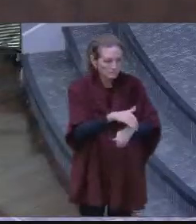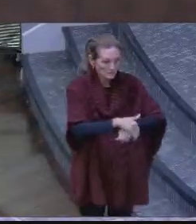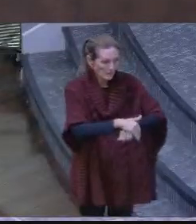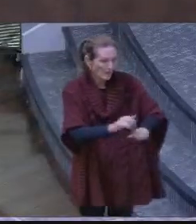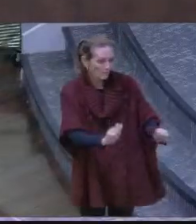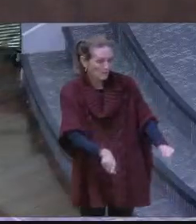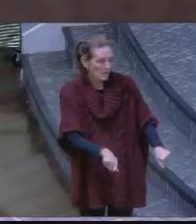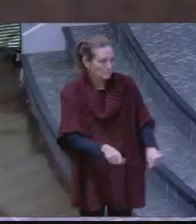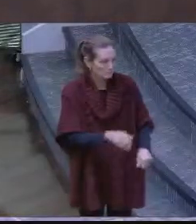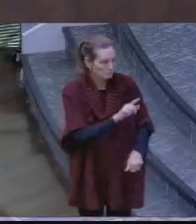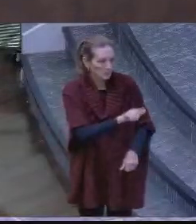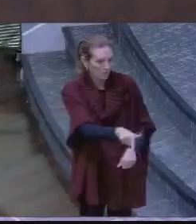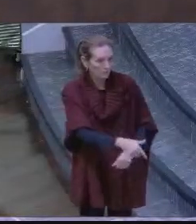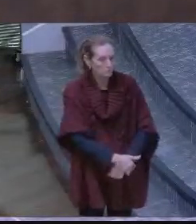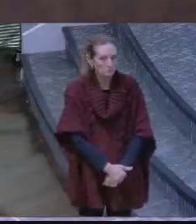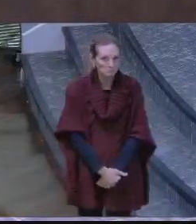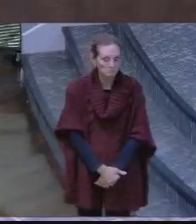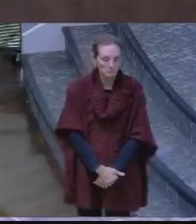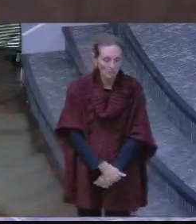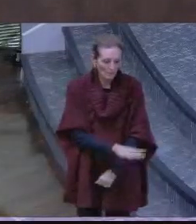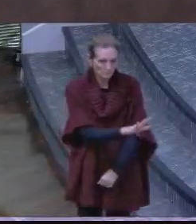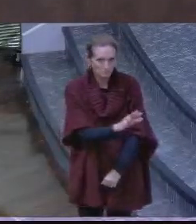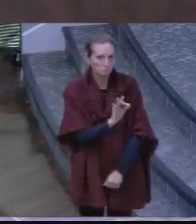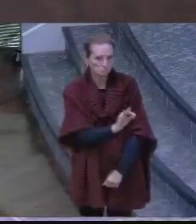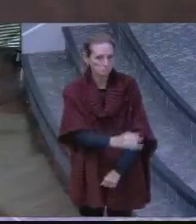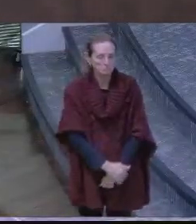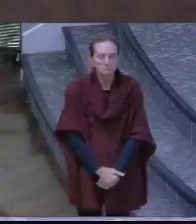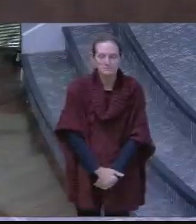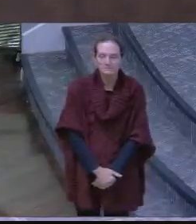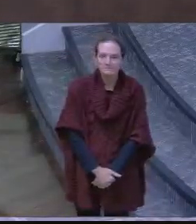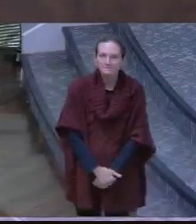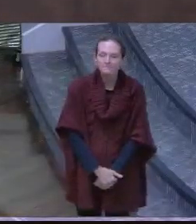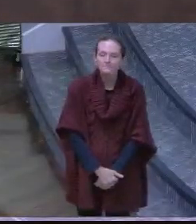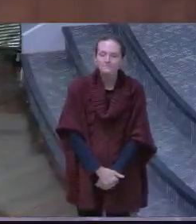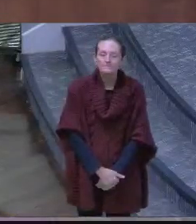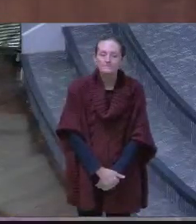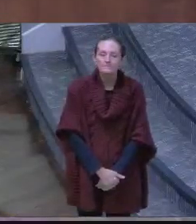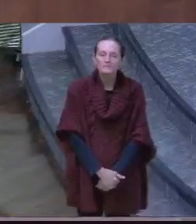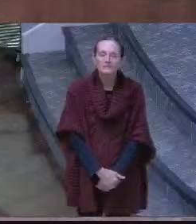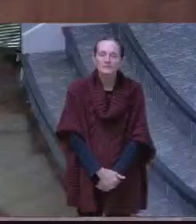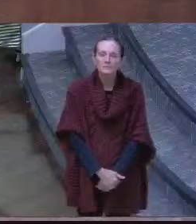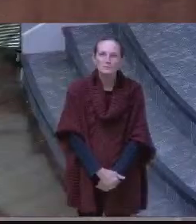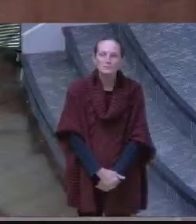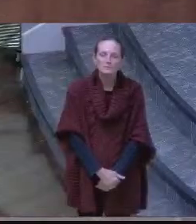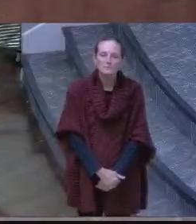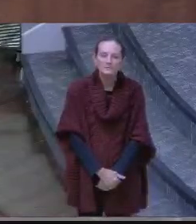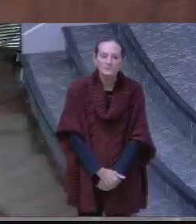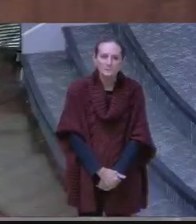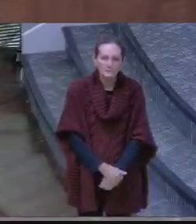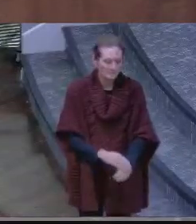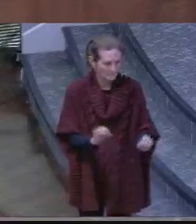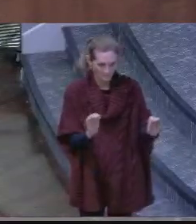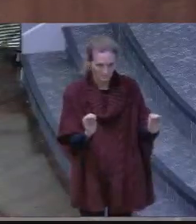or separately, okay. All right, I saw no other hands.